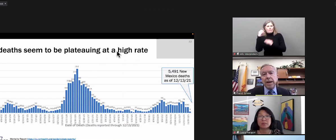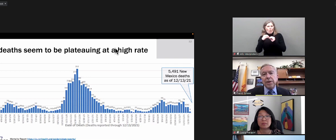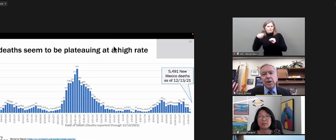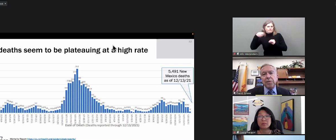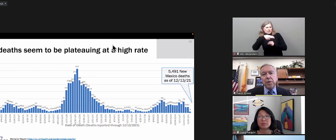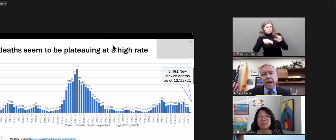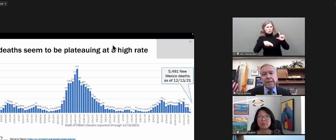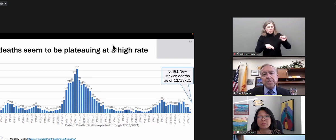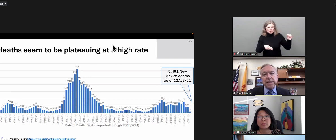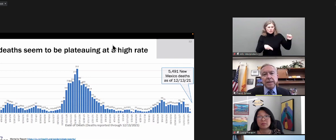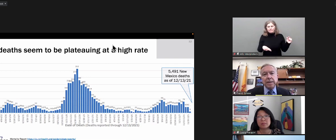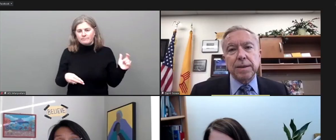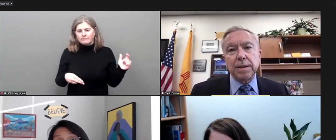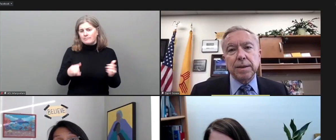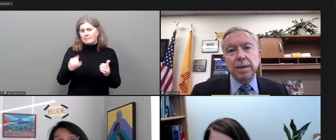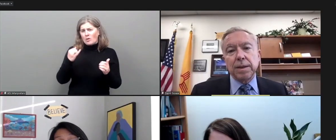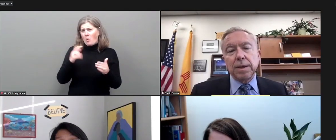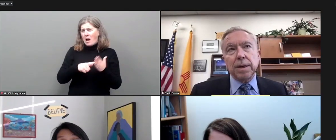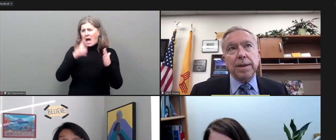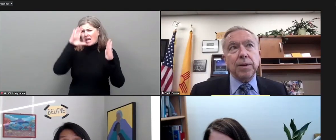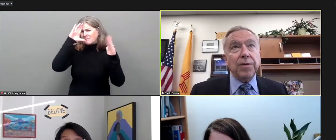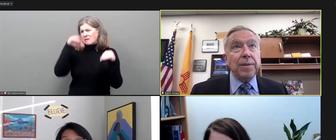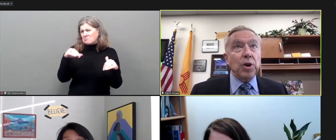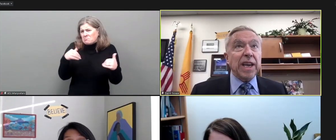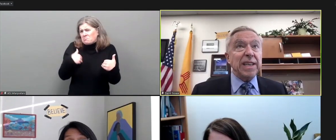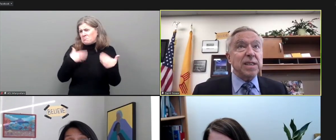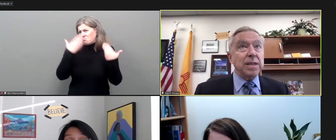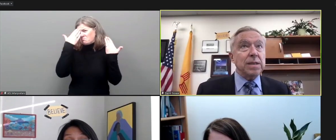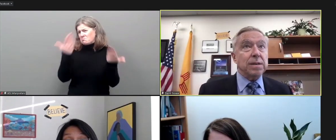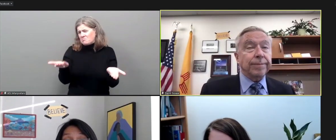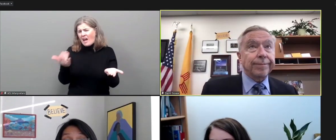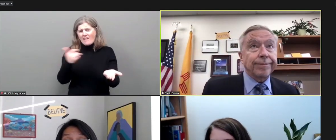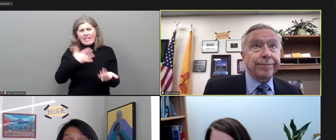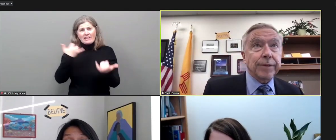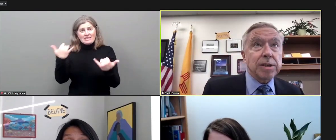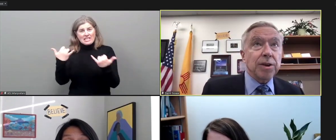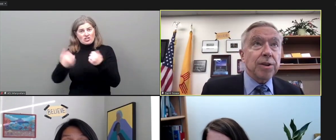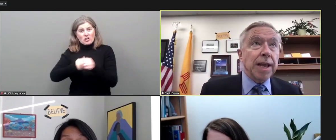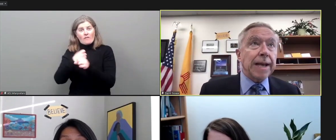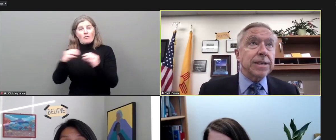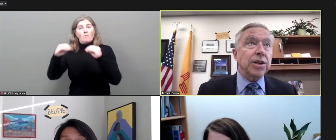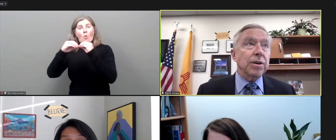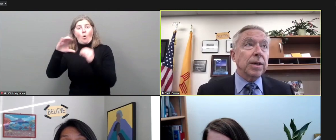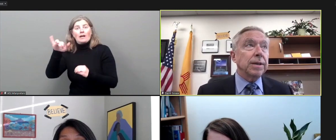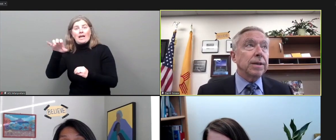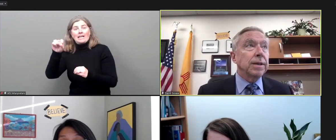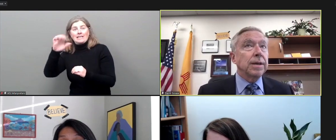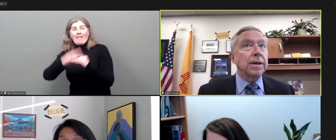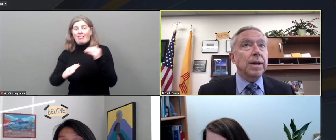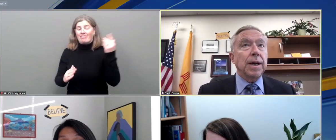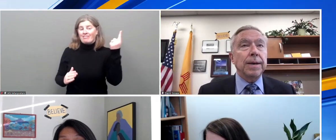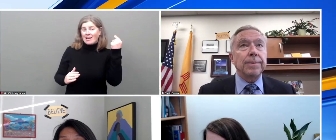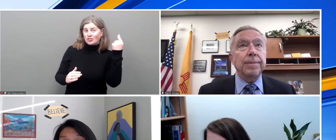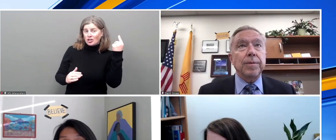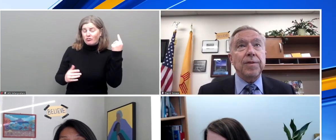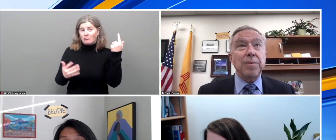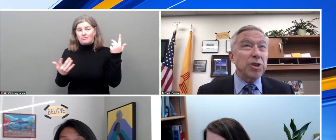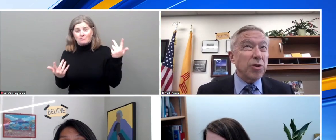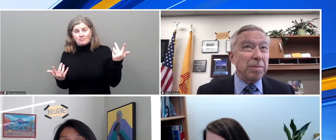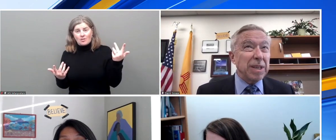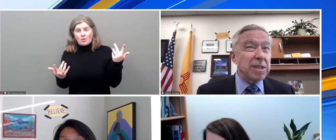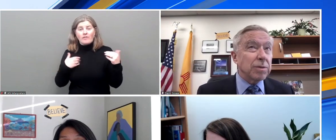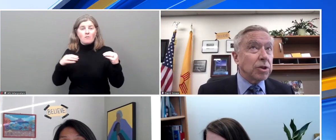I don't know if what I expected. I think we've had more cases this year than last year, and we've